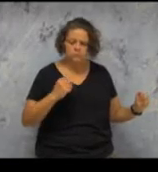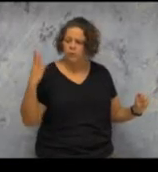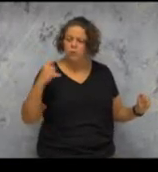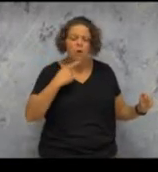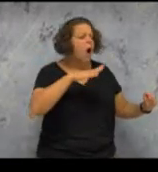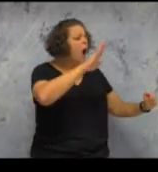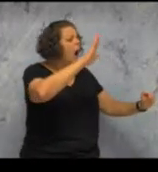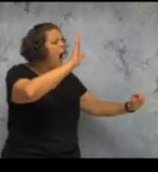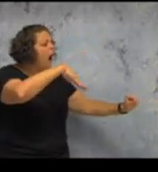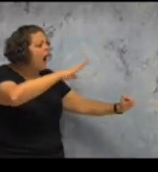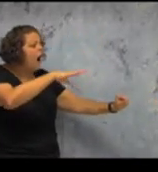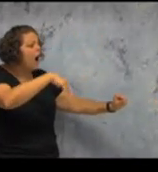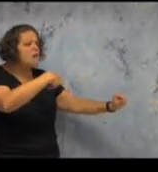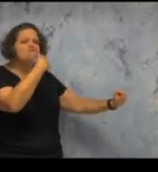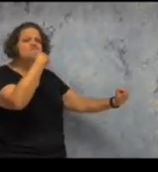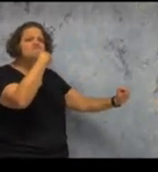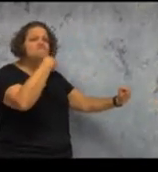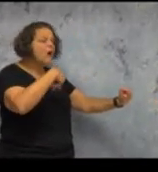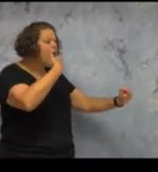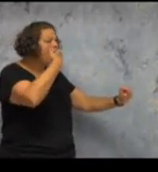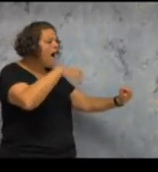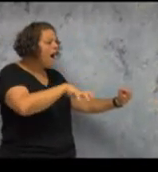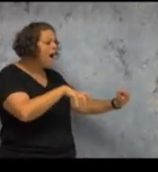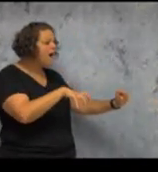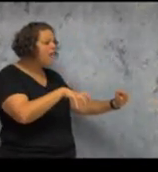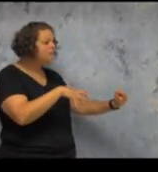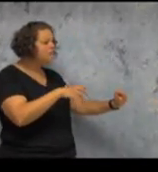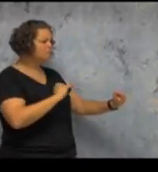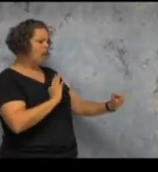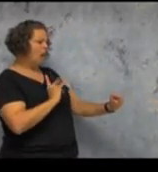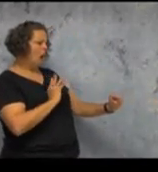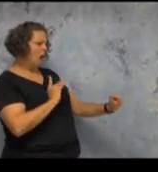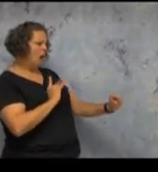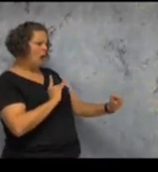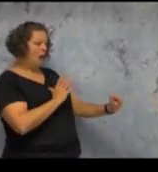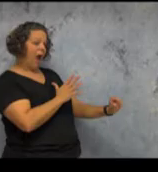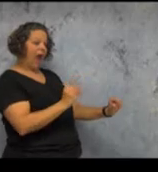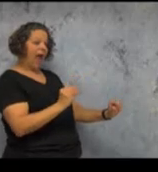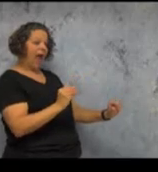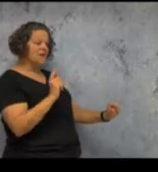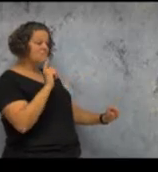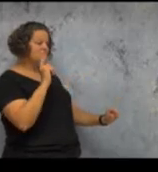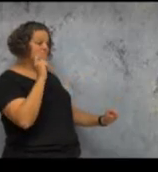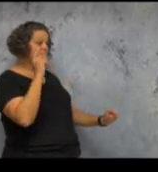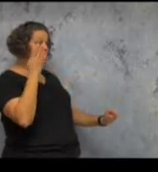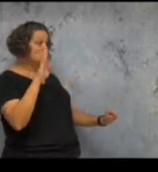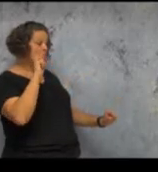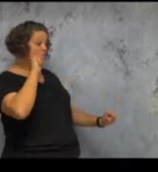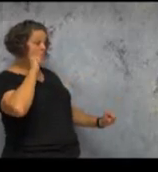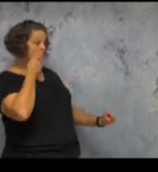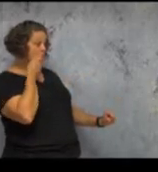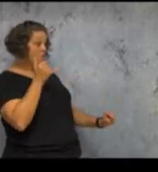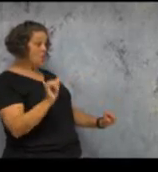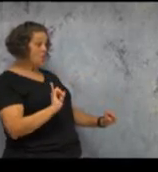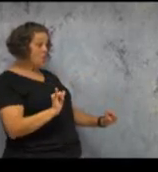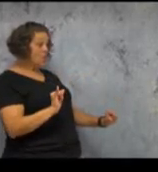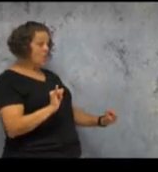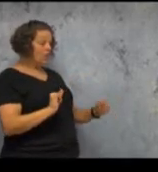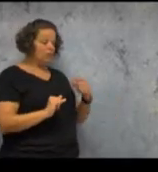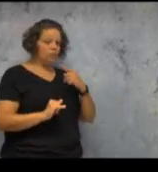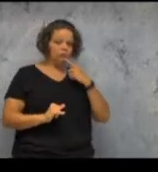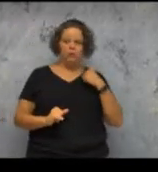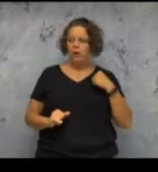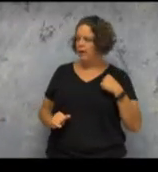Blue called out, "Can Red be hot and Blue be cool?" Red stopped in his